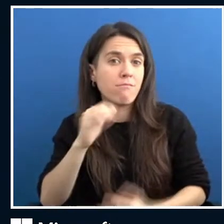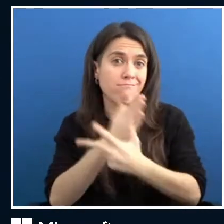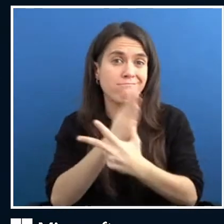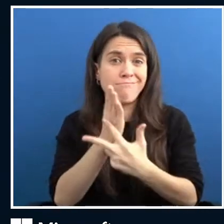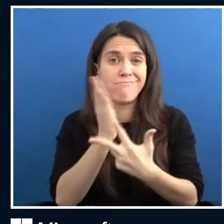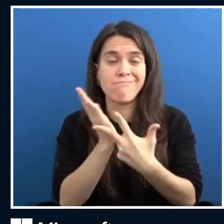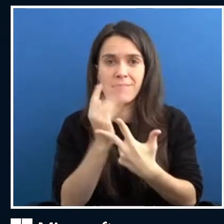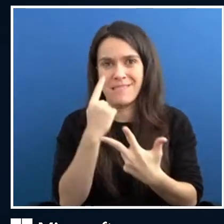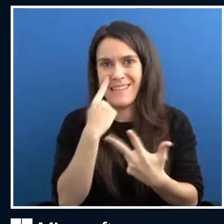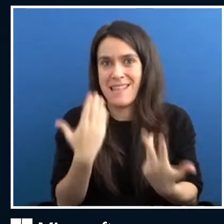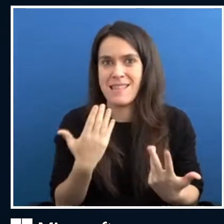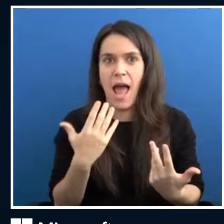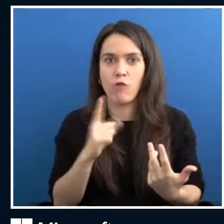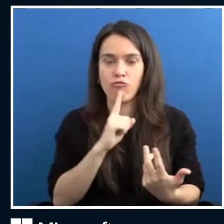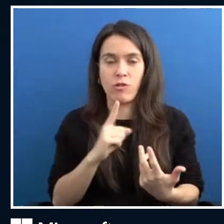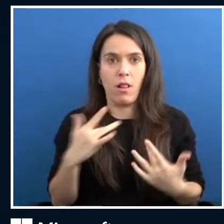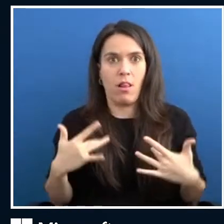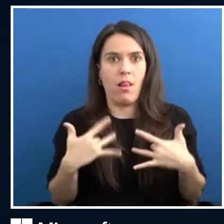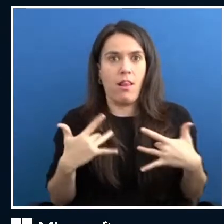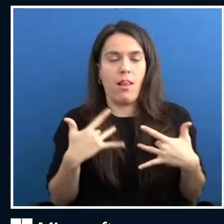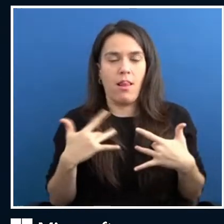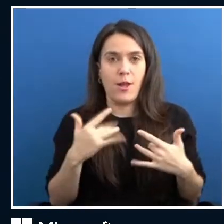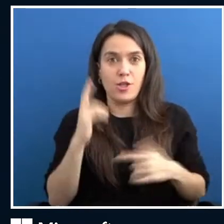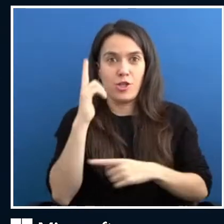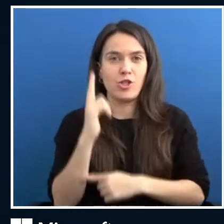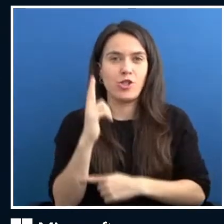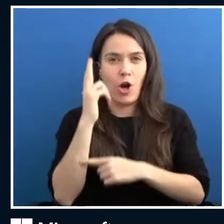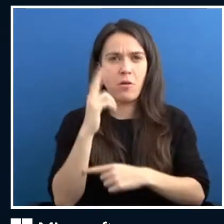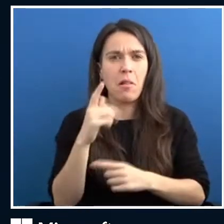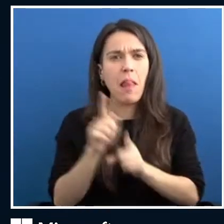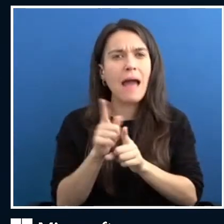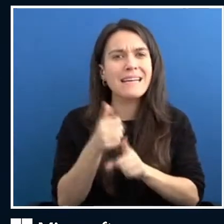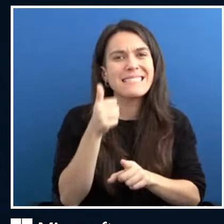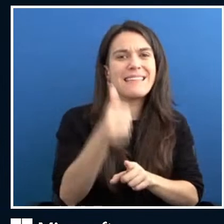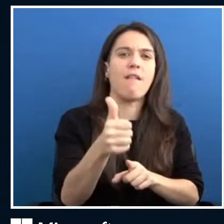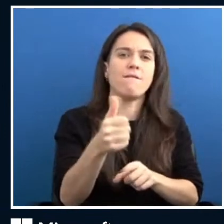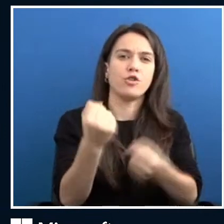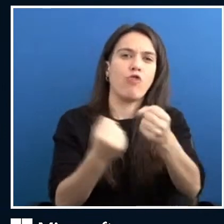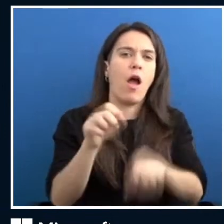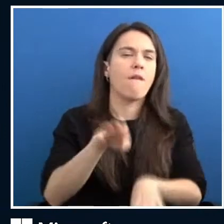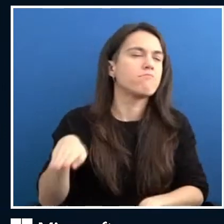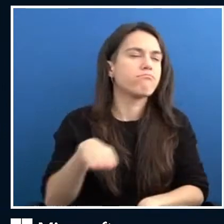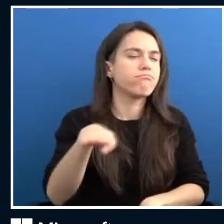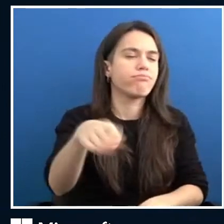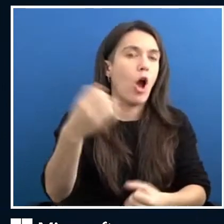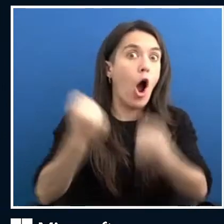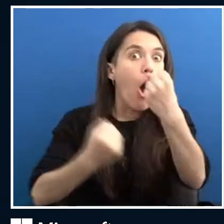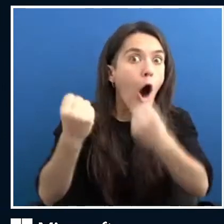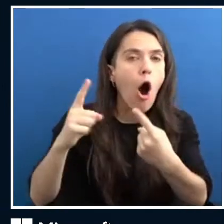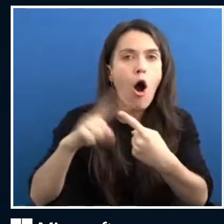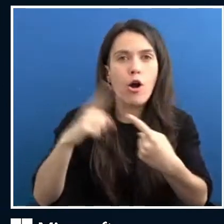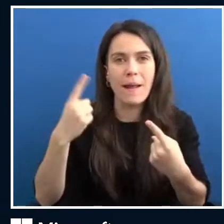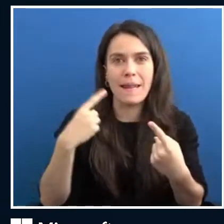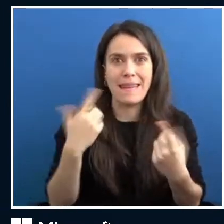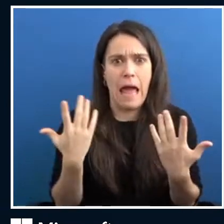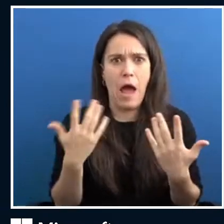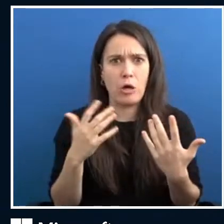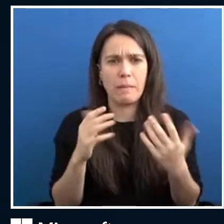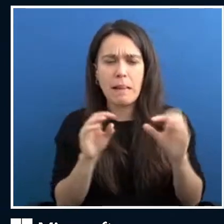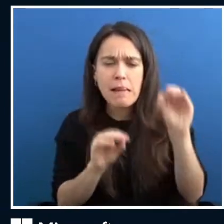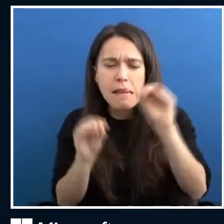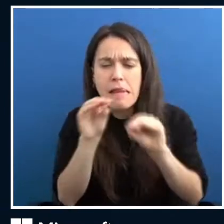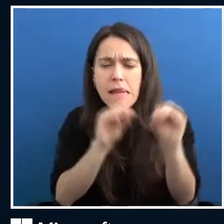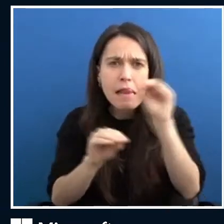that we're looking at, even self-driving cars, they're still at an early stage. And the